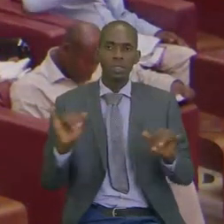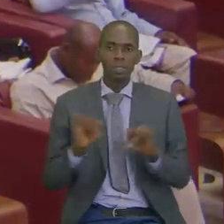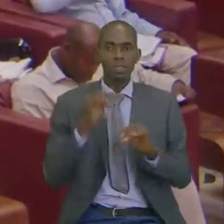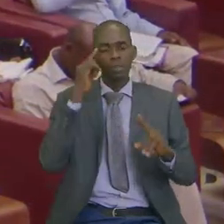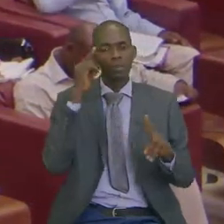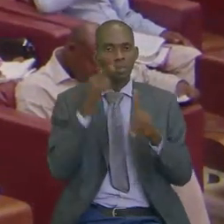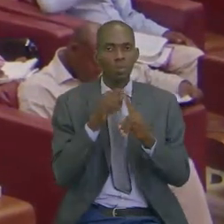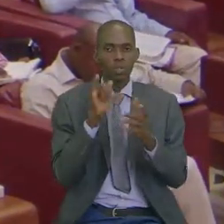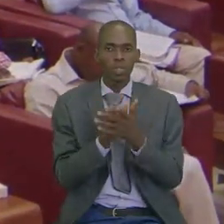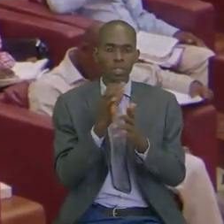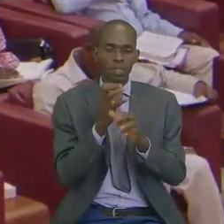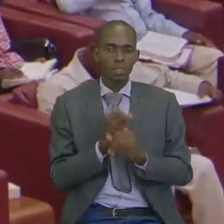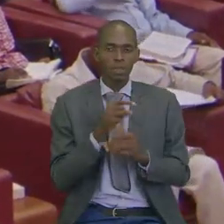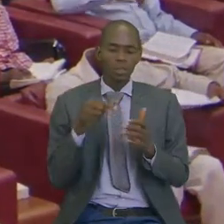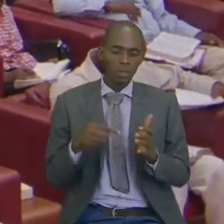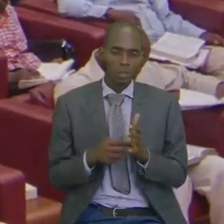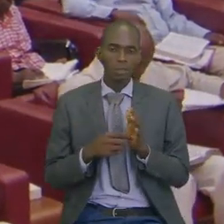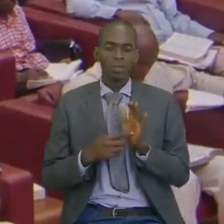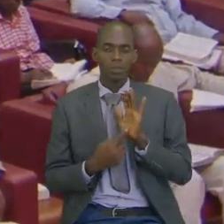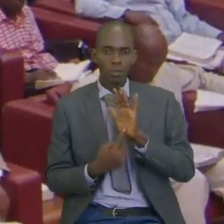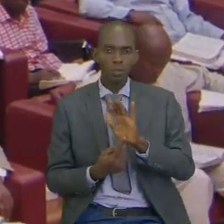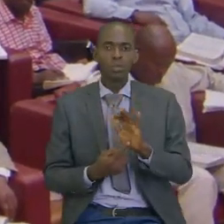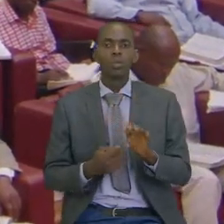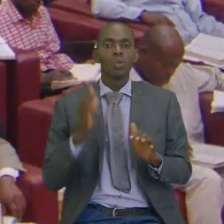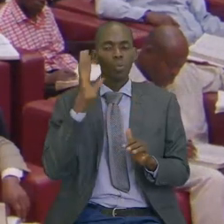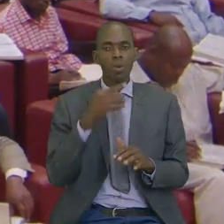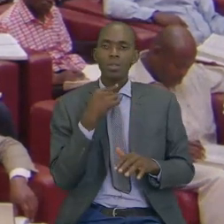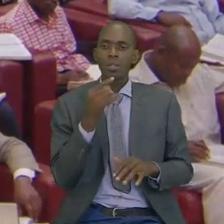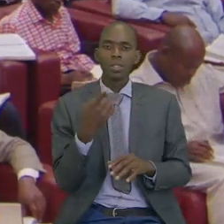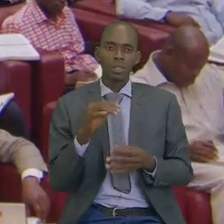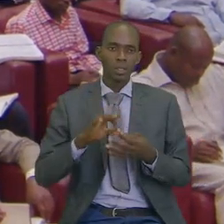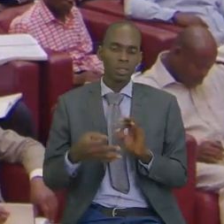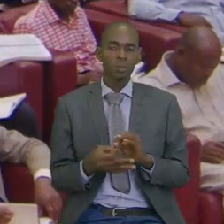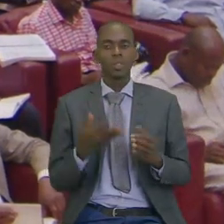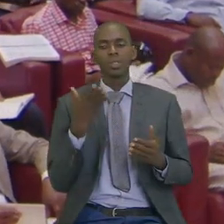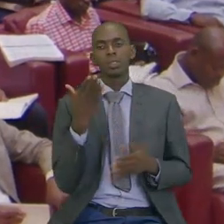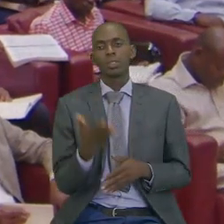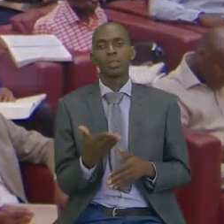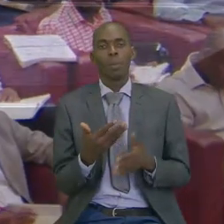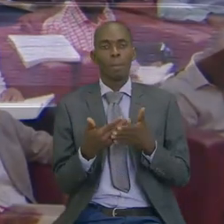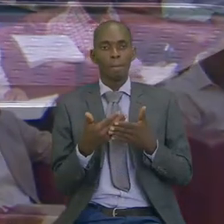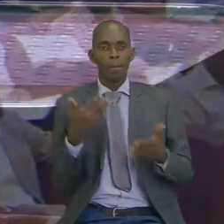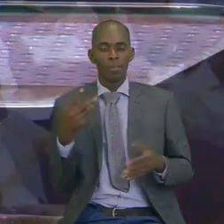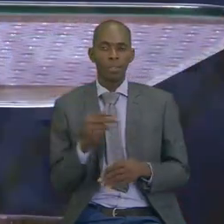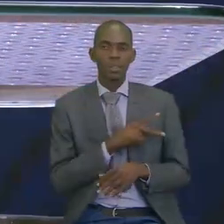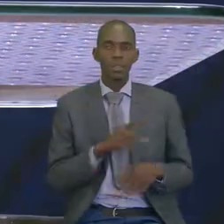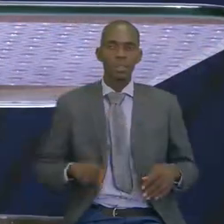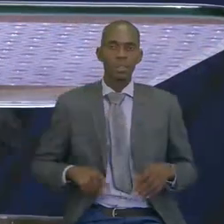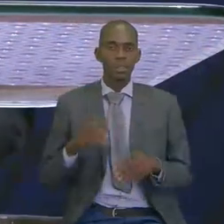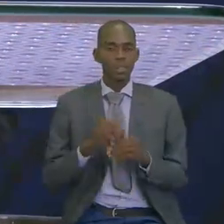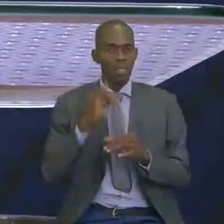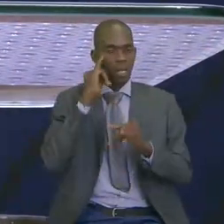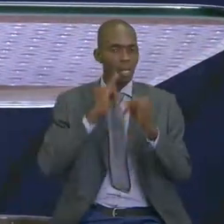this revelation, we will tell the interpretation thereof. before the king. Isaiah